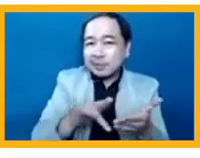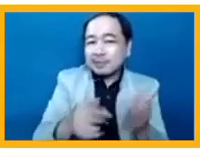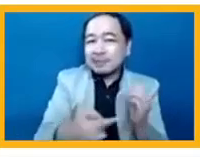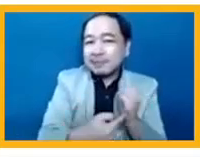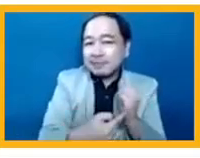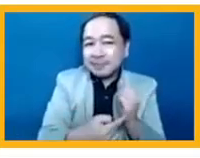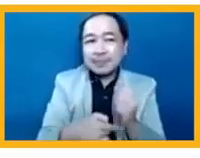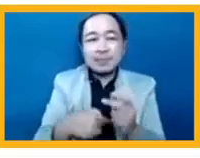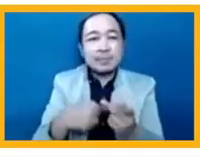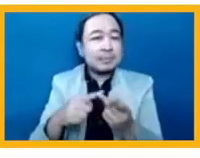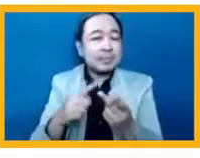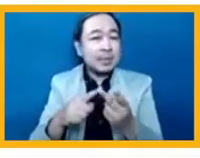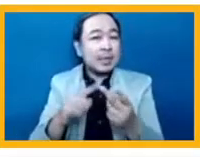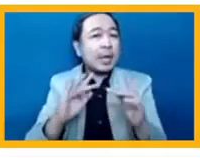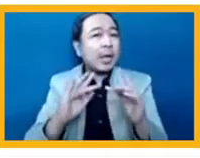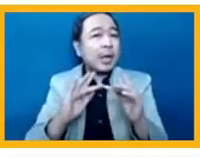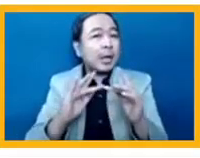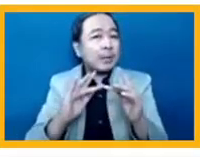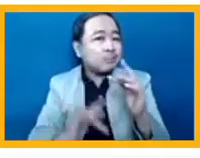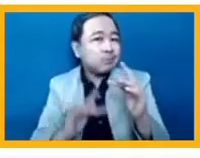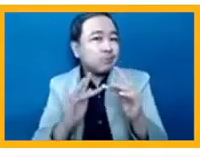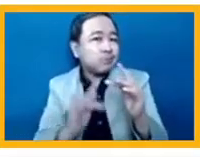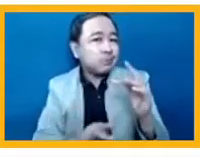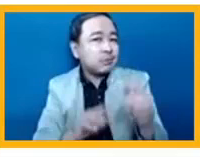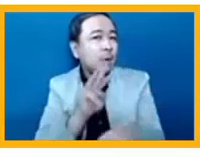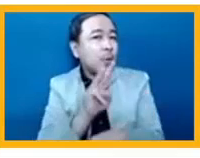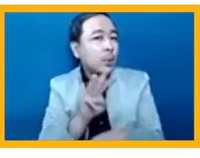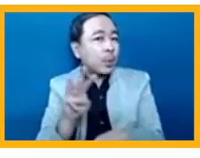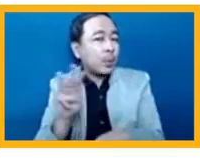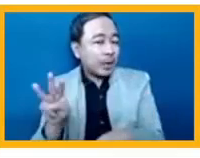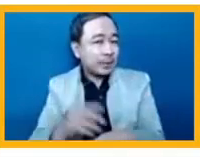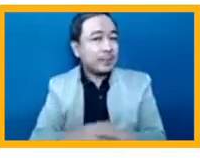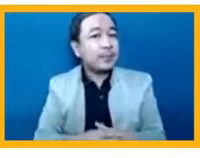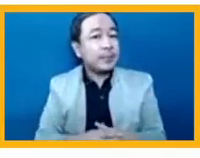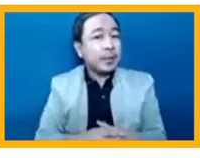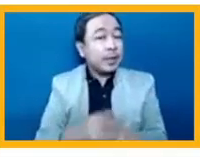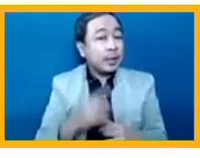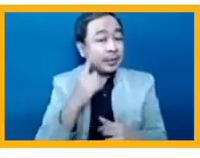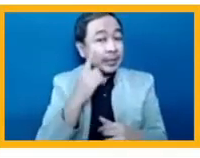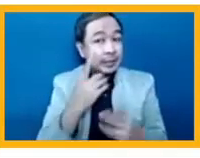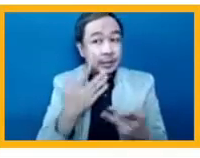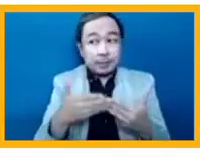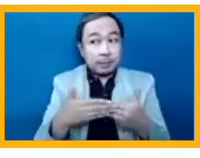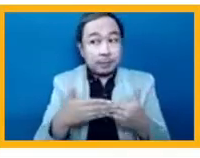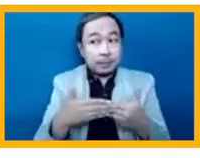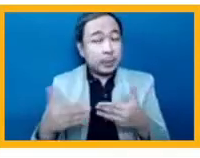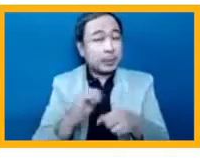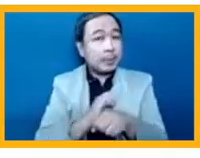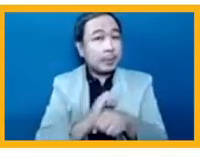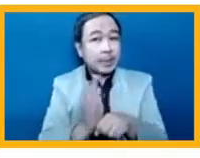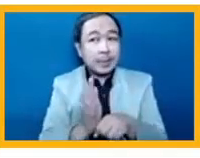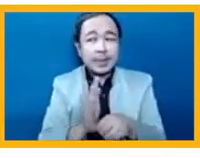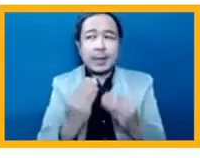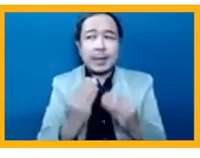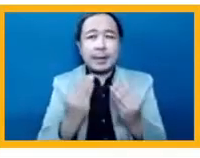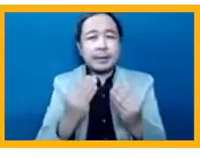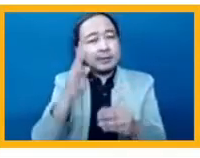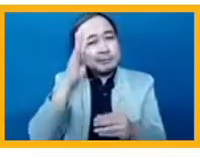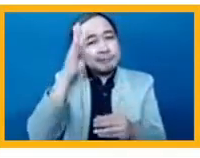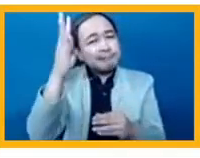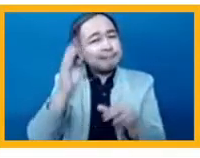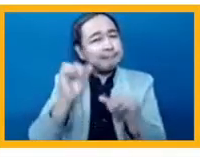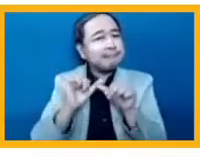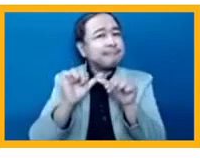areas. It will be imperative to build on the momentum for EdTech post the pandemic and innovate to continuously solve for